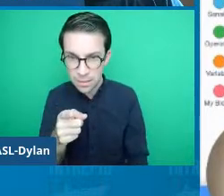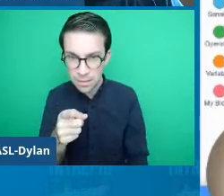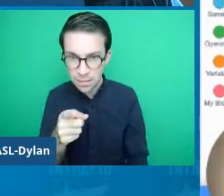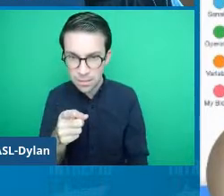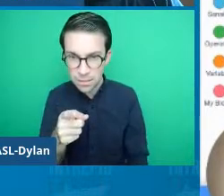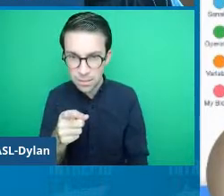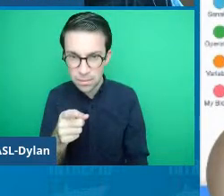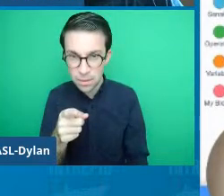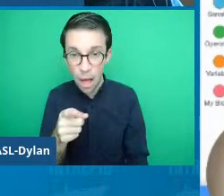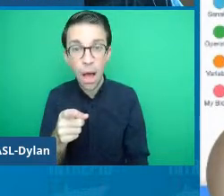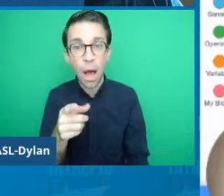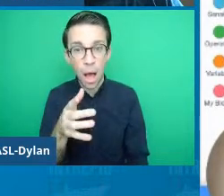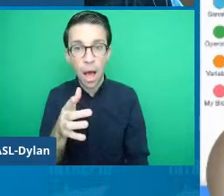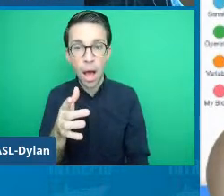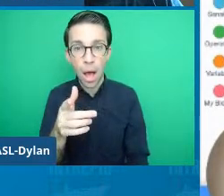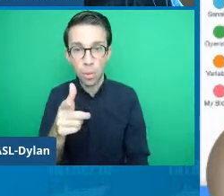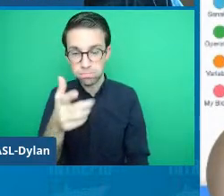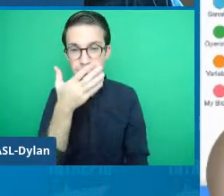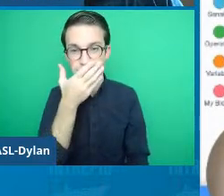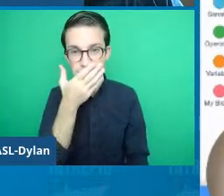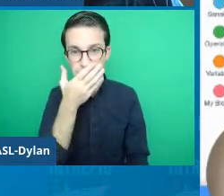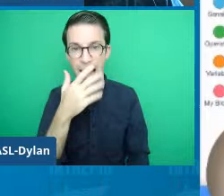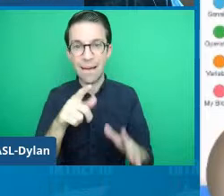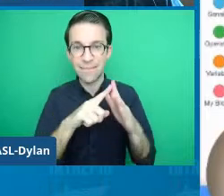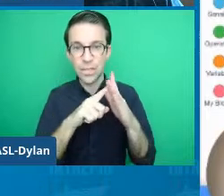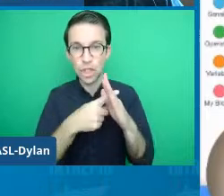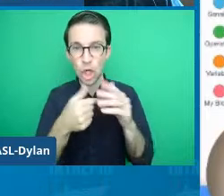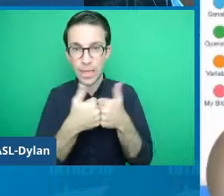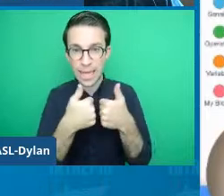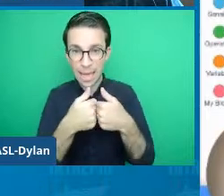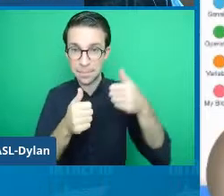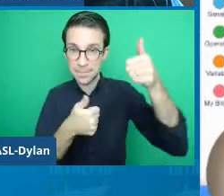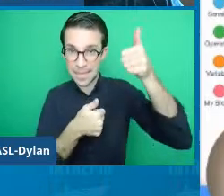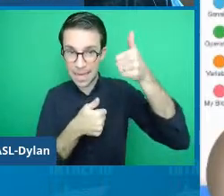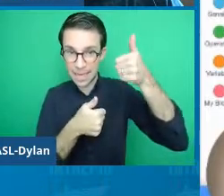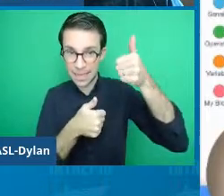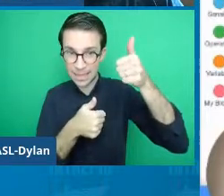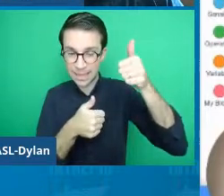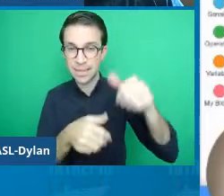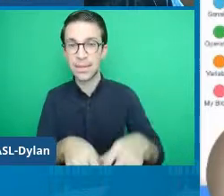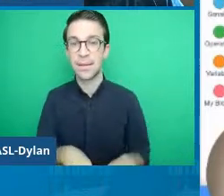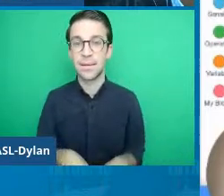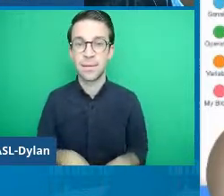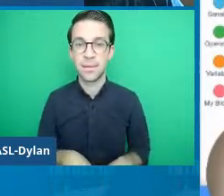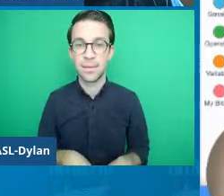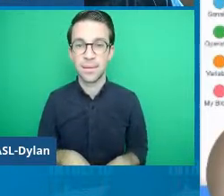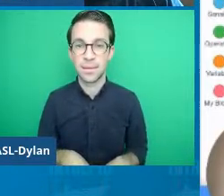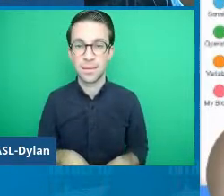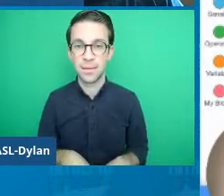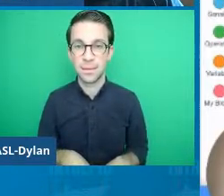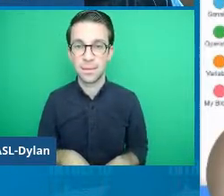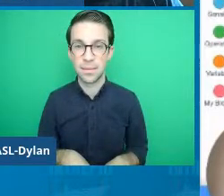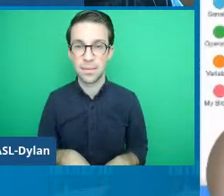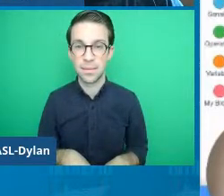Look at that. I hit him. Oh, I'll start the game. So we each have 10 health. Now if I hit him,